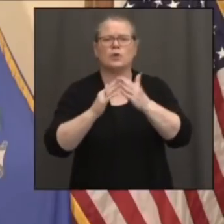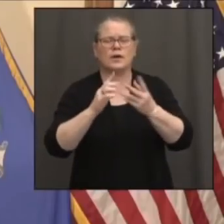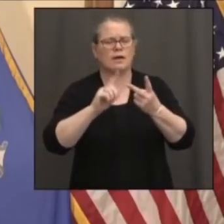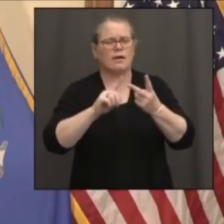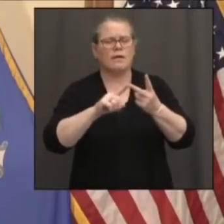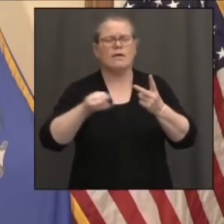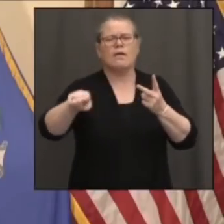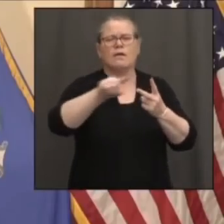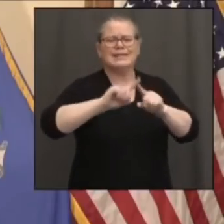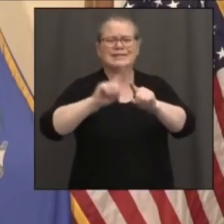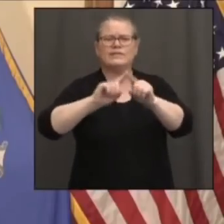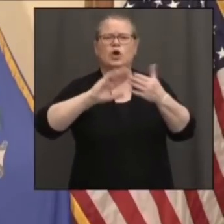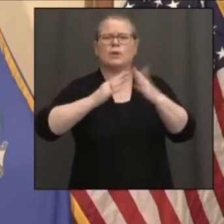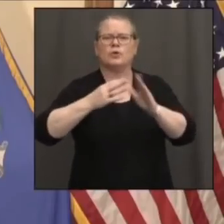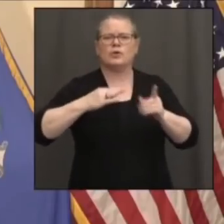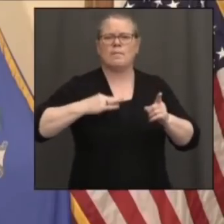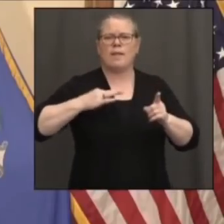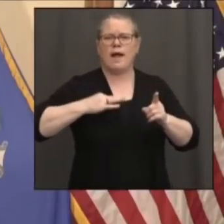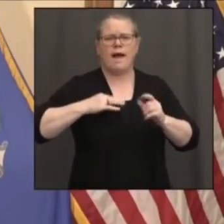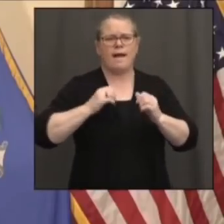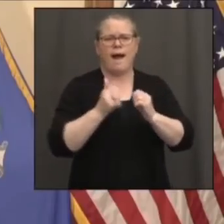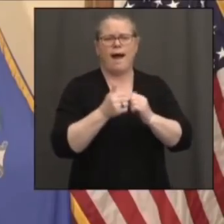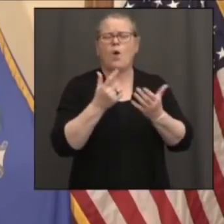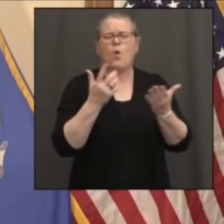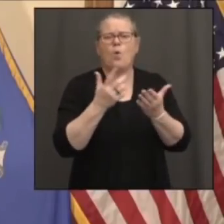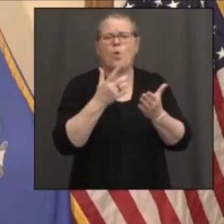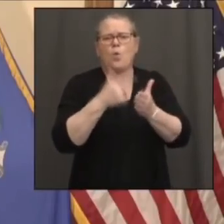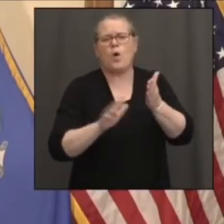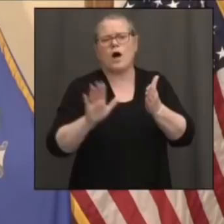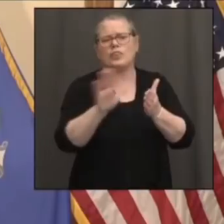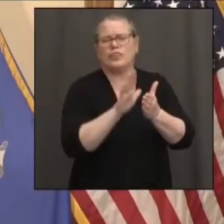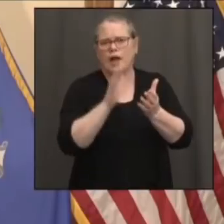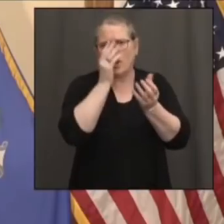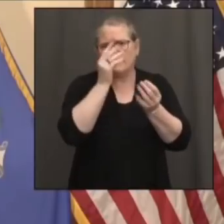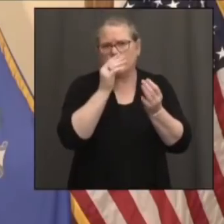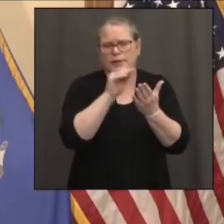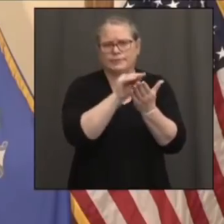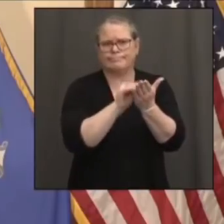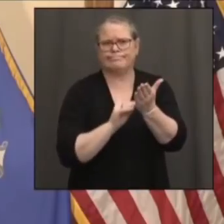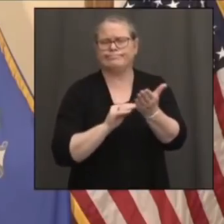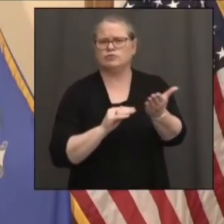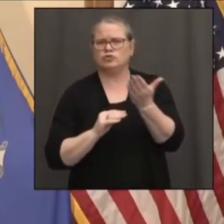you in order to get chosen? Why don't you take that, Josh?